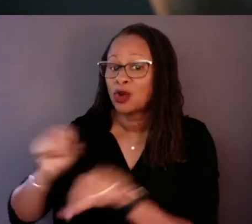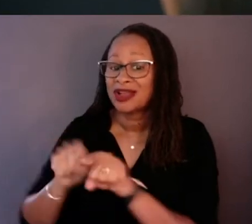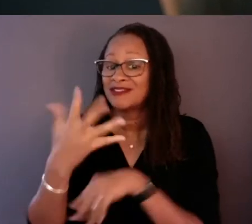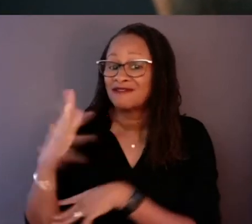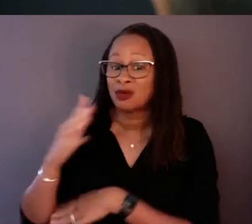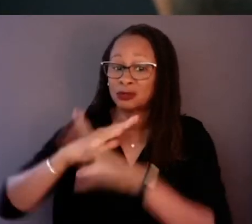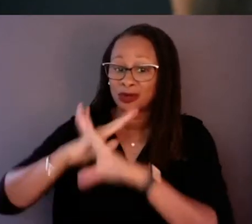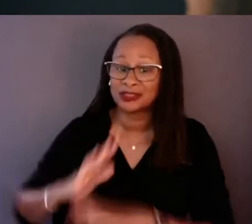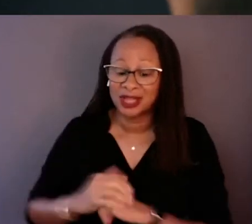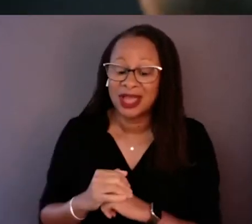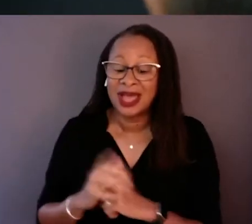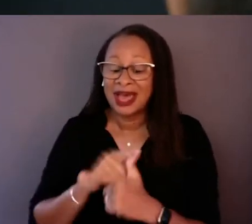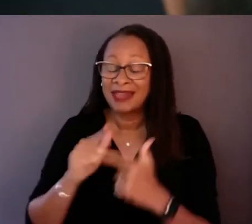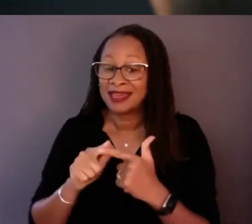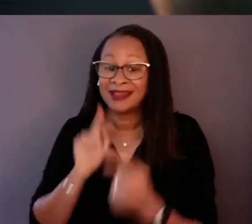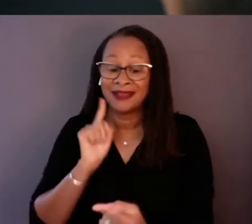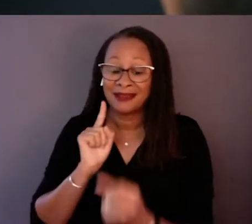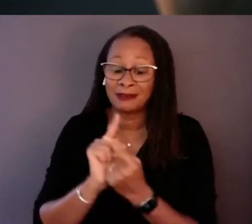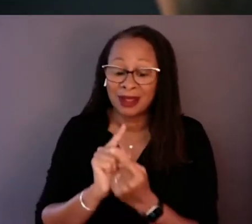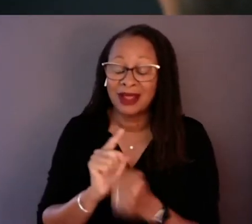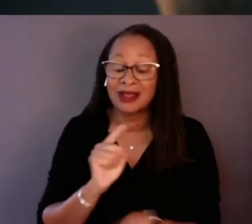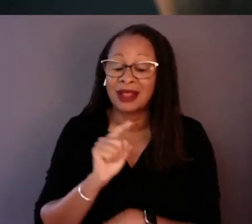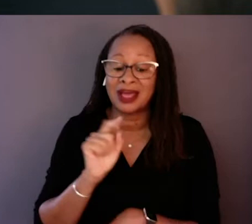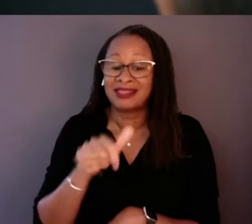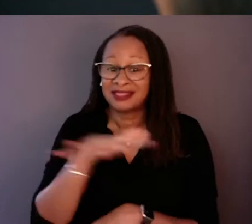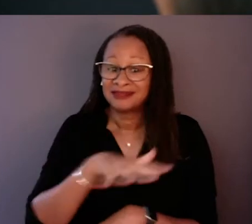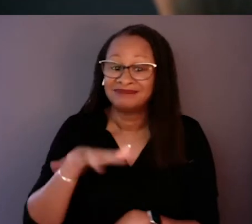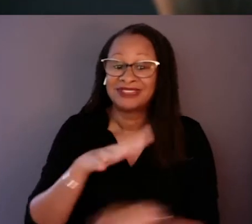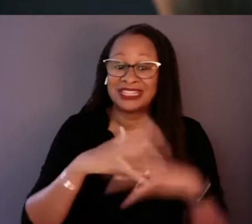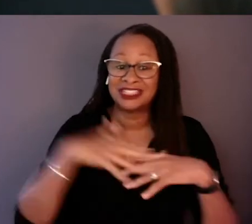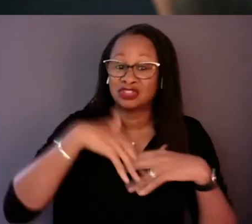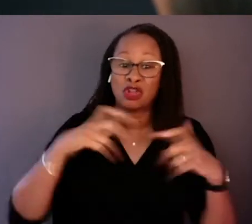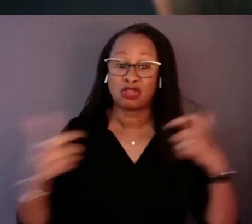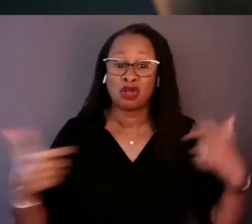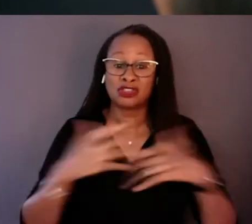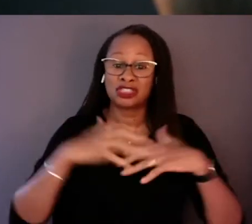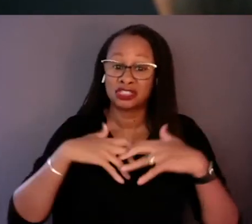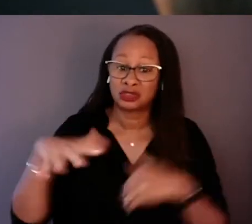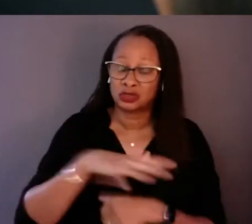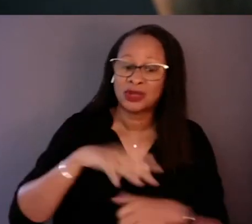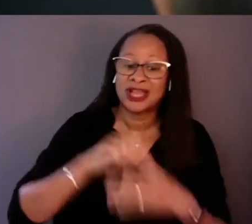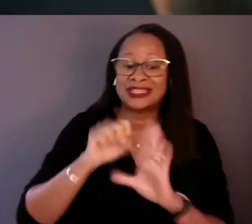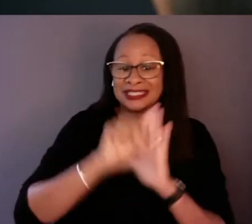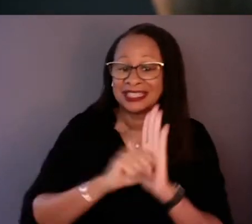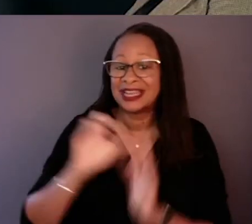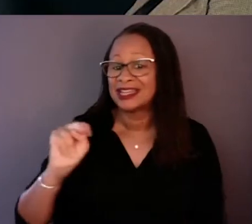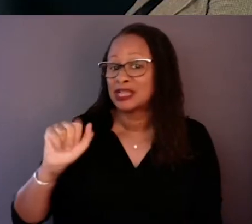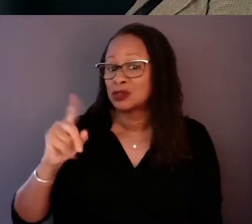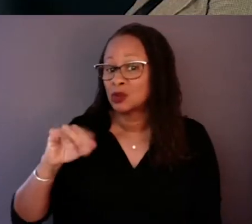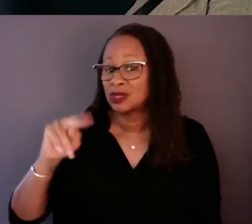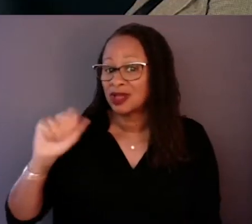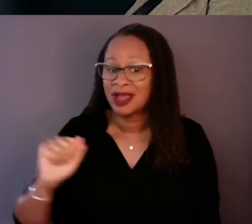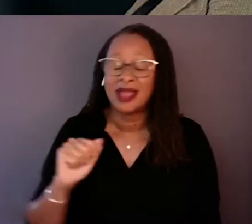largest indigenous territory in the state of Rondônia and, you know, a really critically important ecosystem and a really